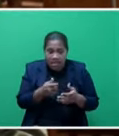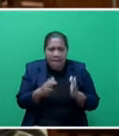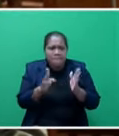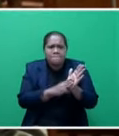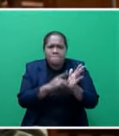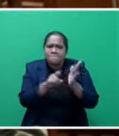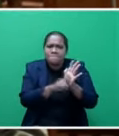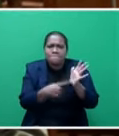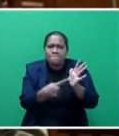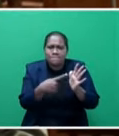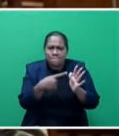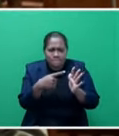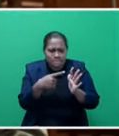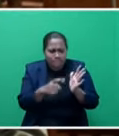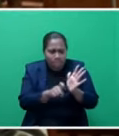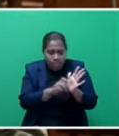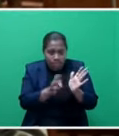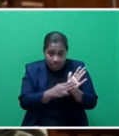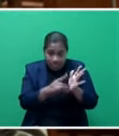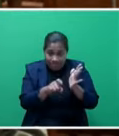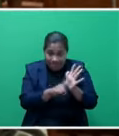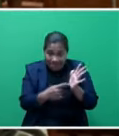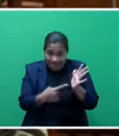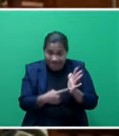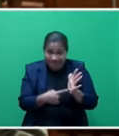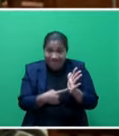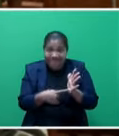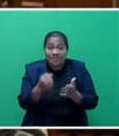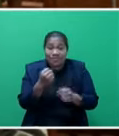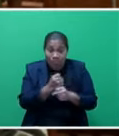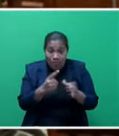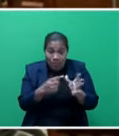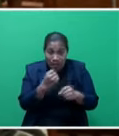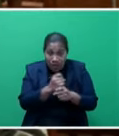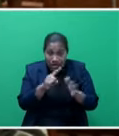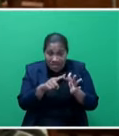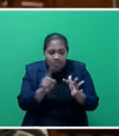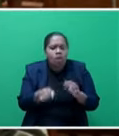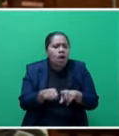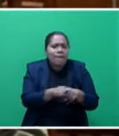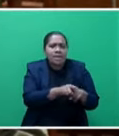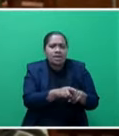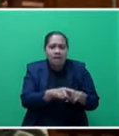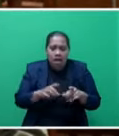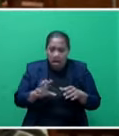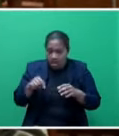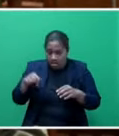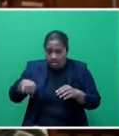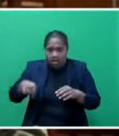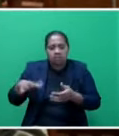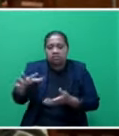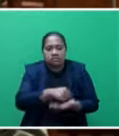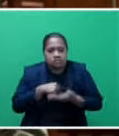every possible effort and exhausted every available avenue, then only they will provide relief. I will